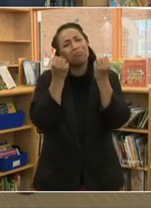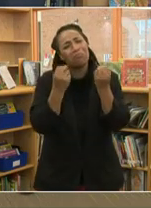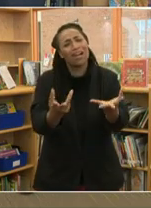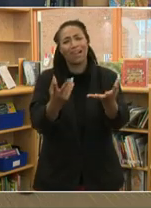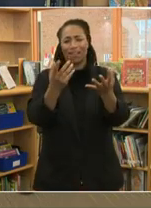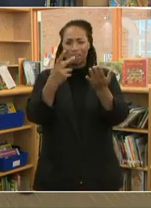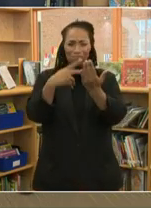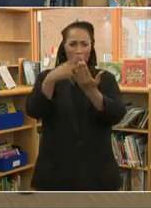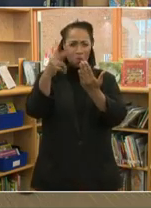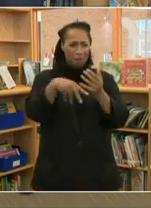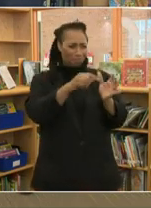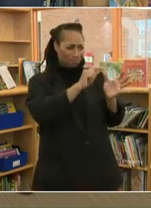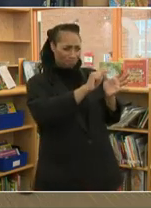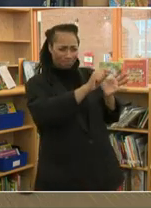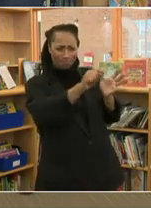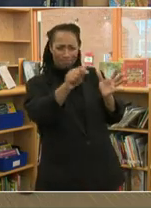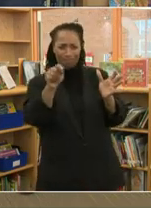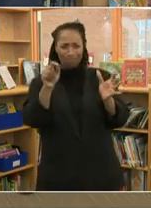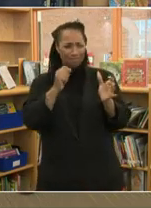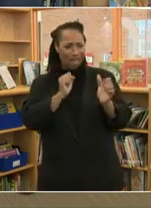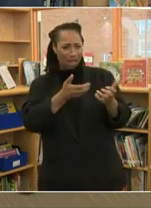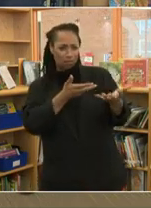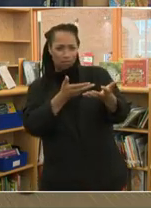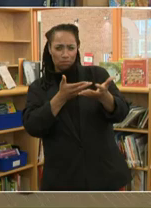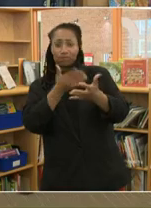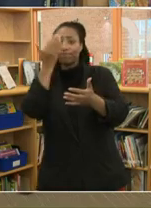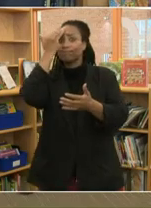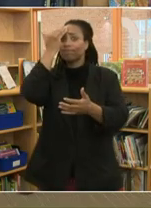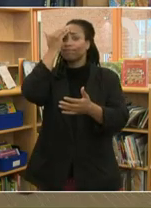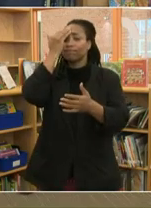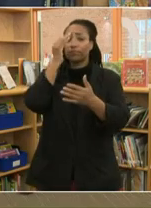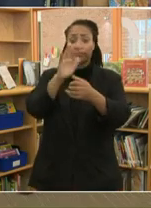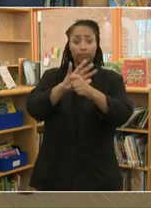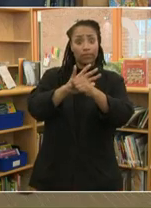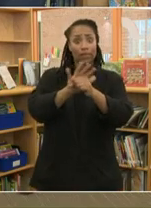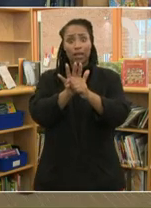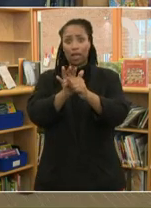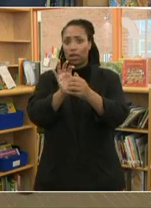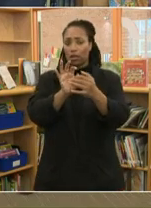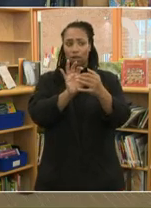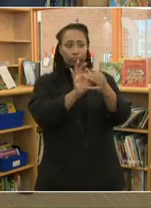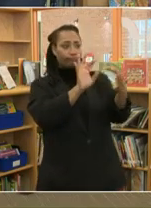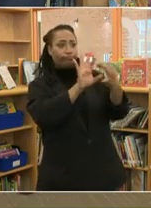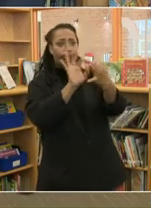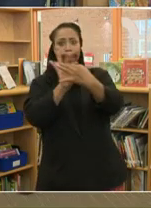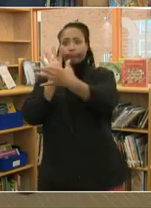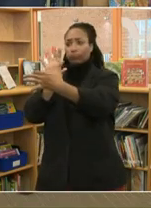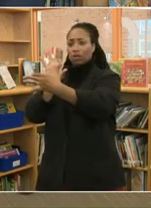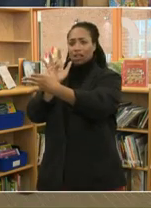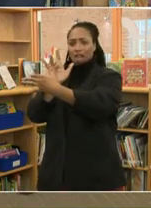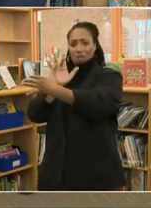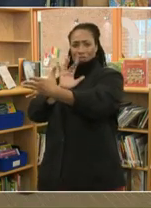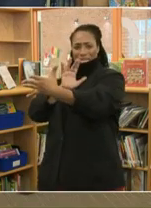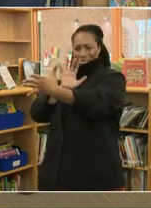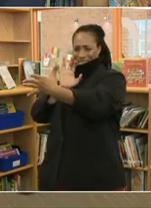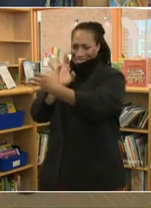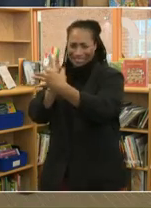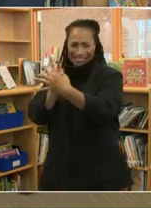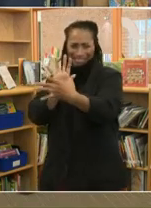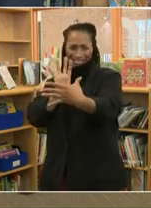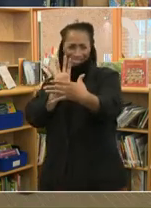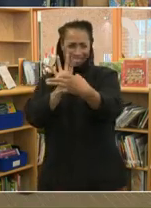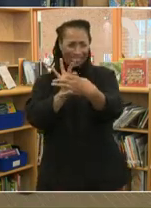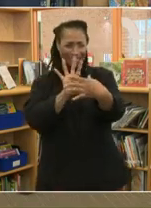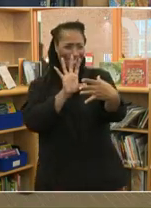lost during the pandemic that we need so badly. And this is why, again, just to kind of drop one more program, which is so important to